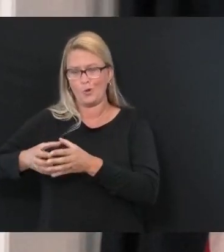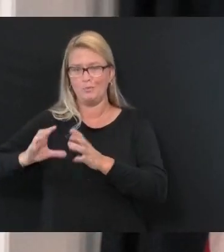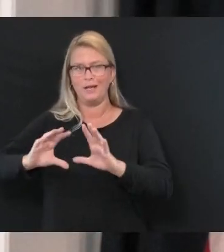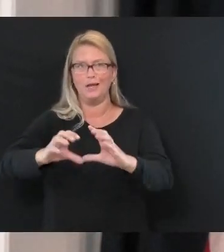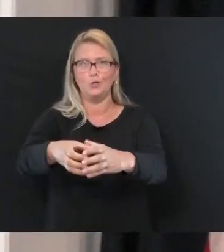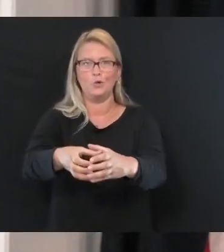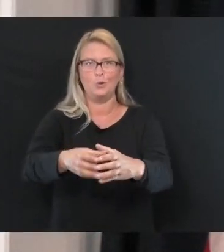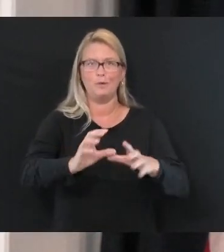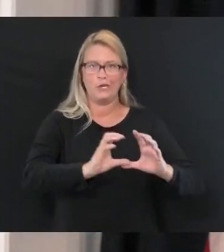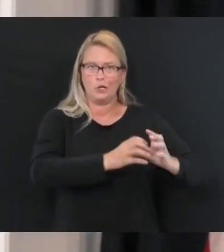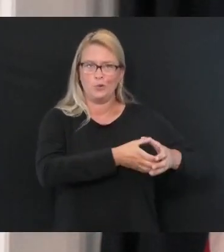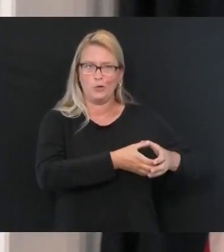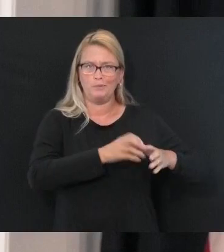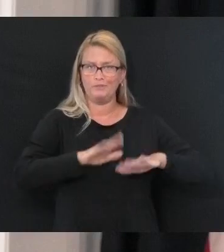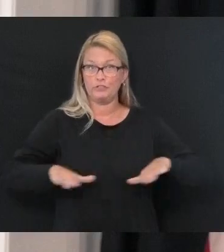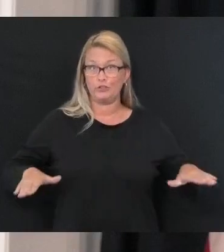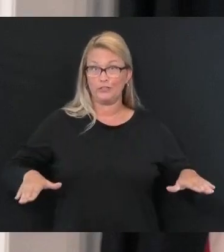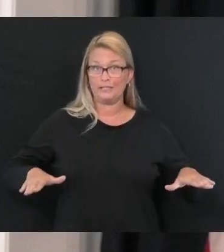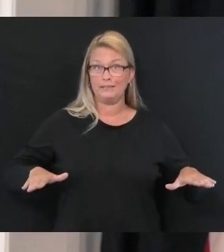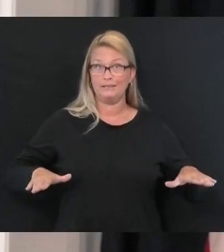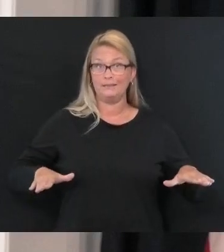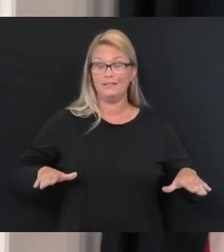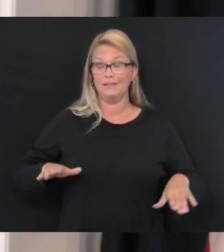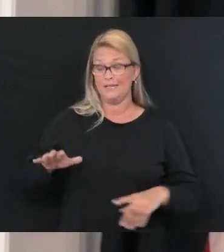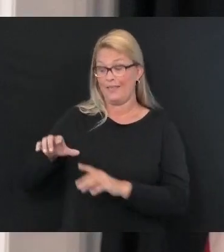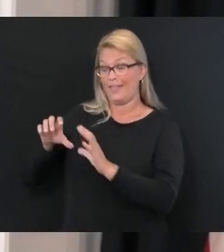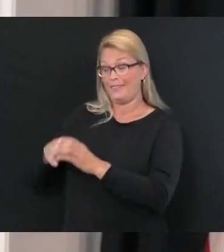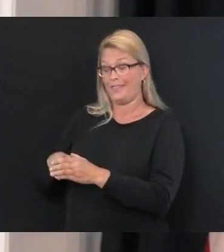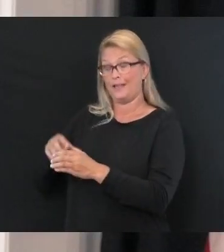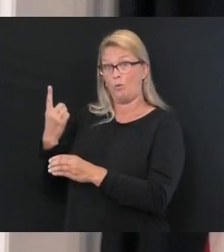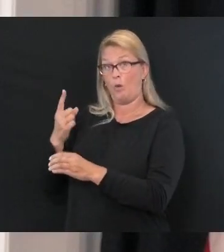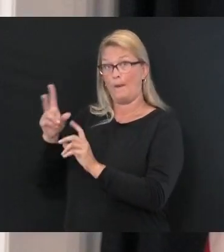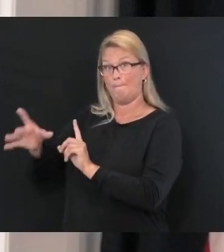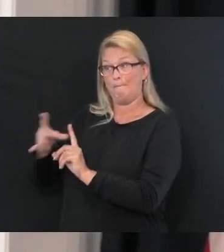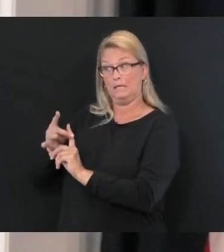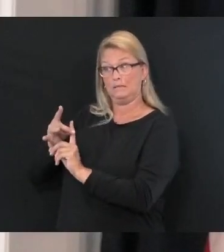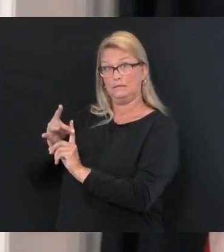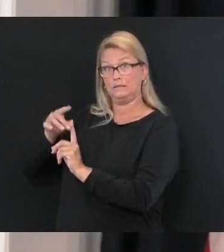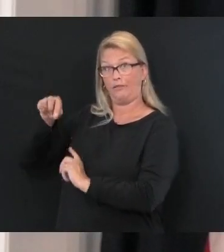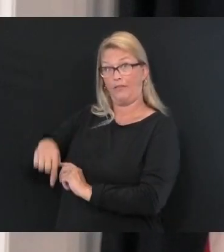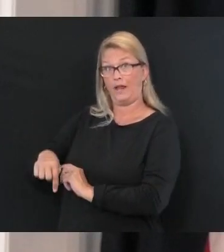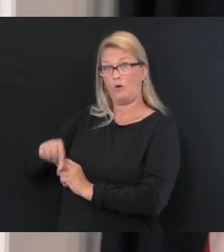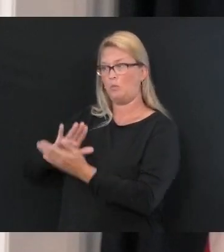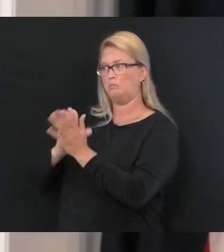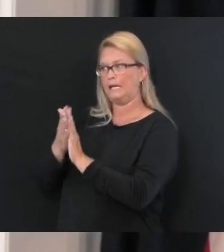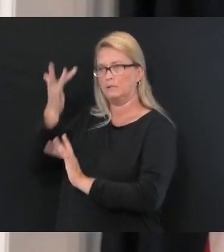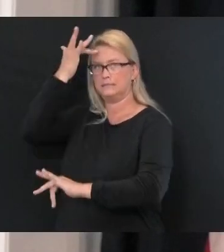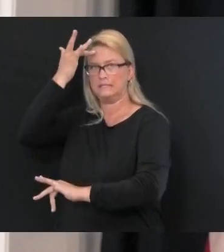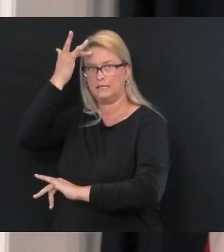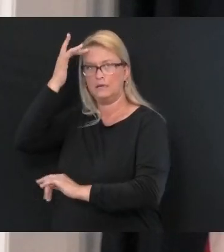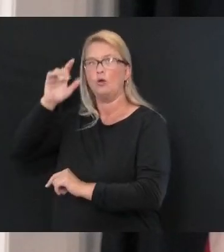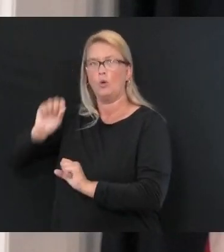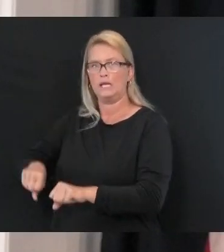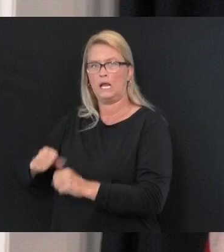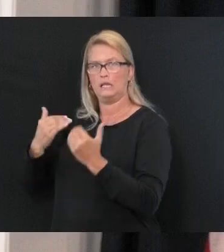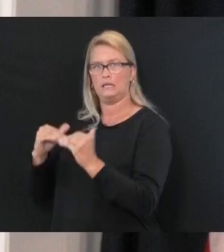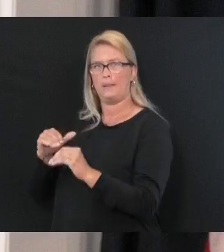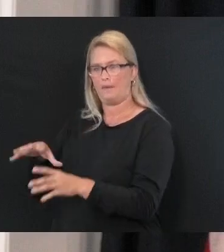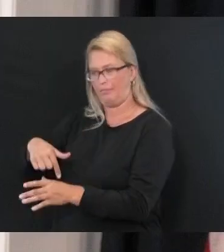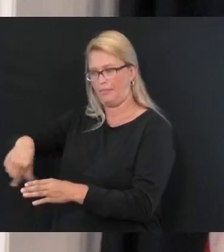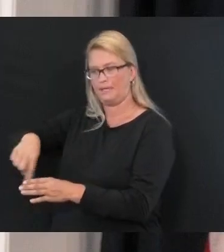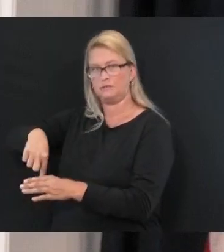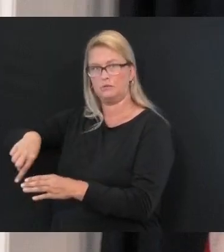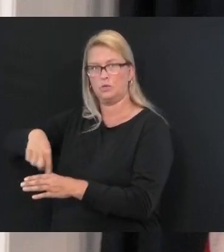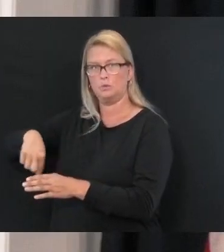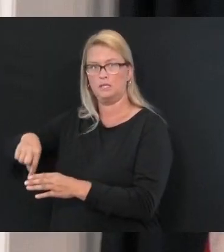podding, so that if a student in that group becomes ill or gets COVID, that it would limit the spread to the